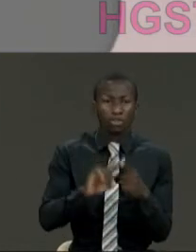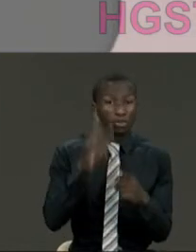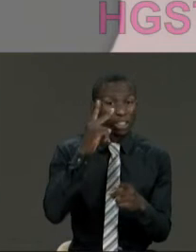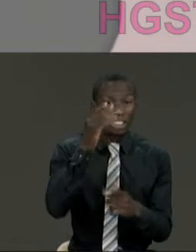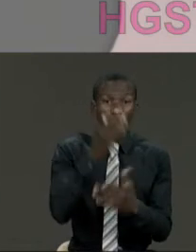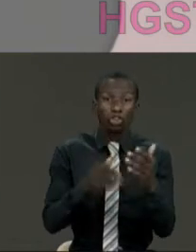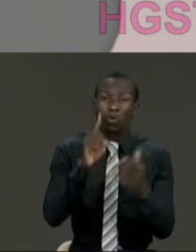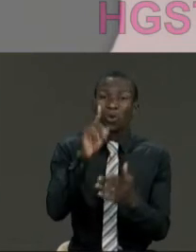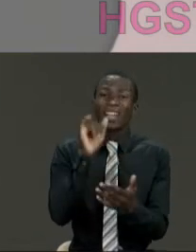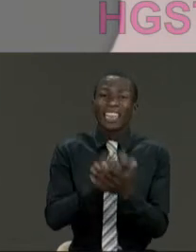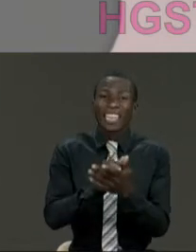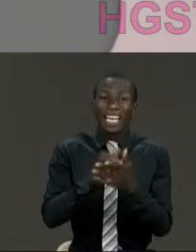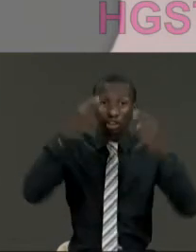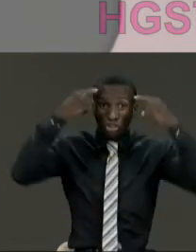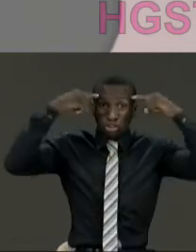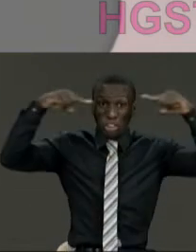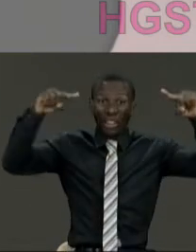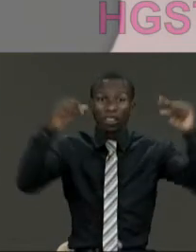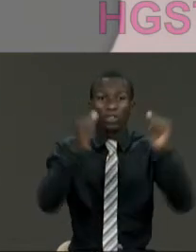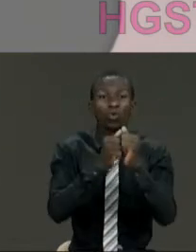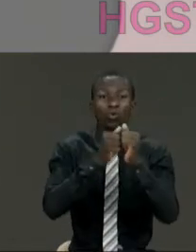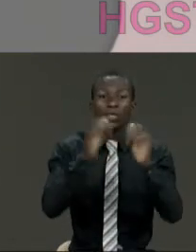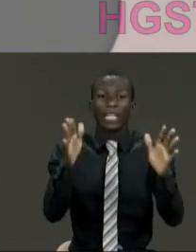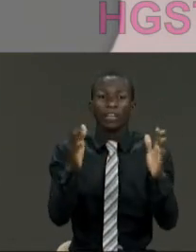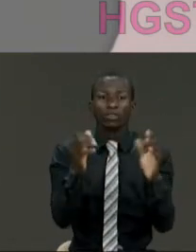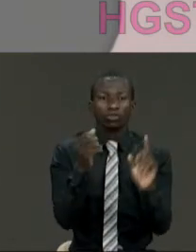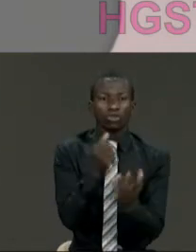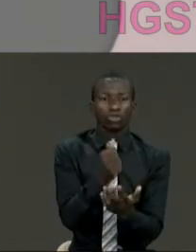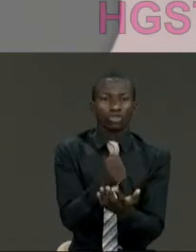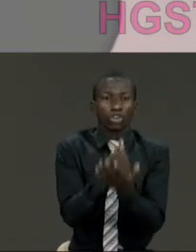alone without support from anyone.